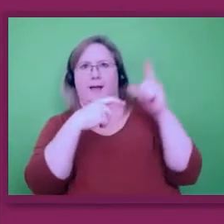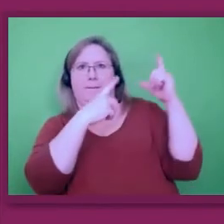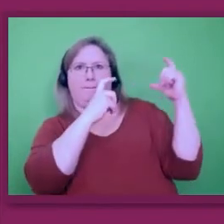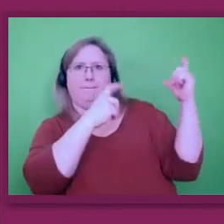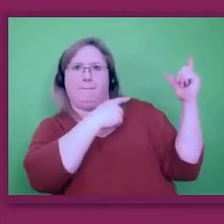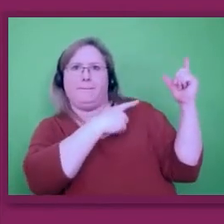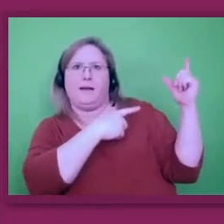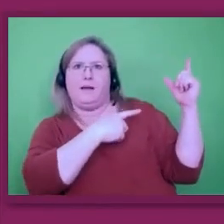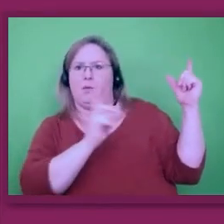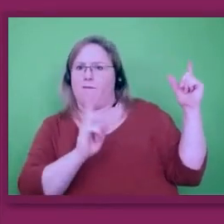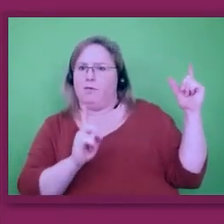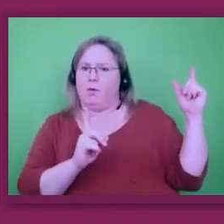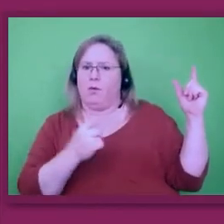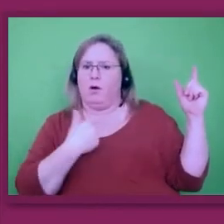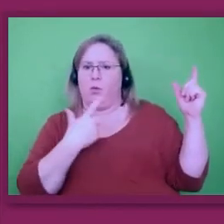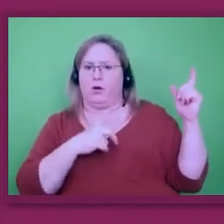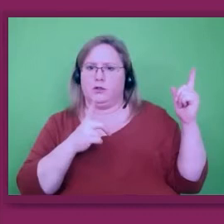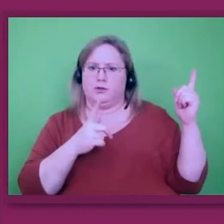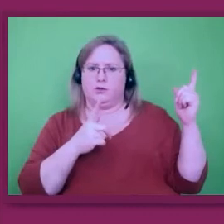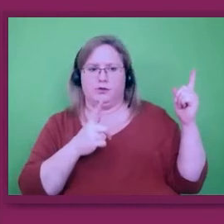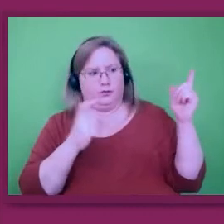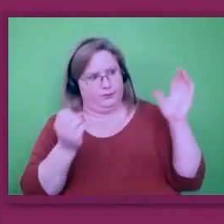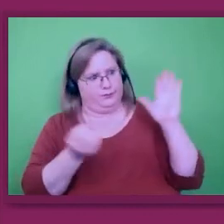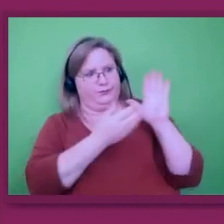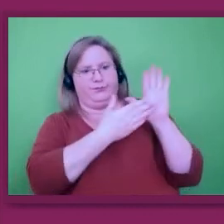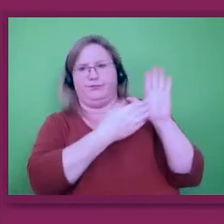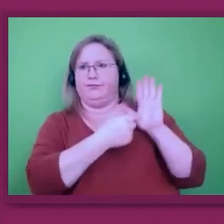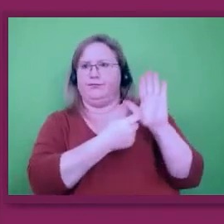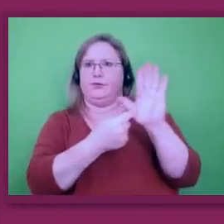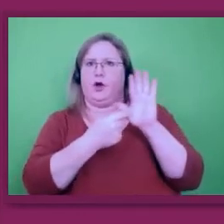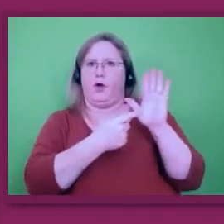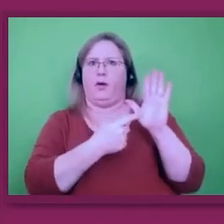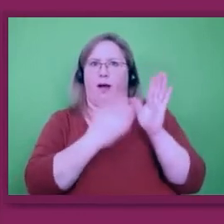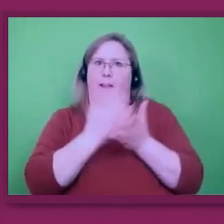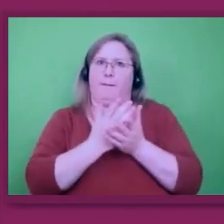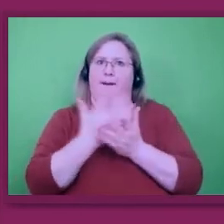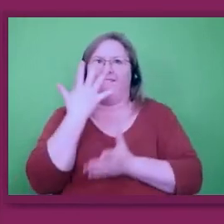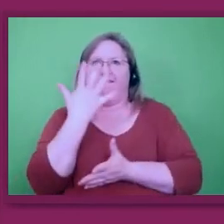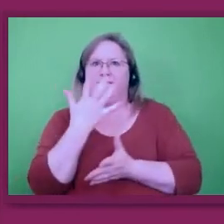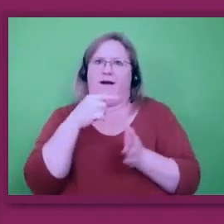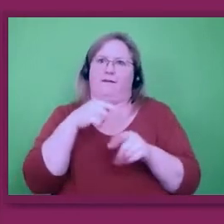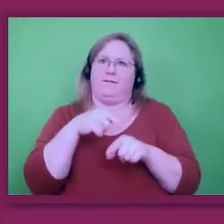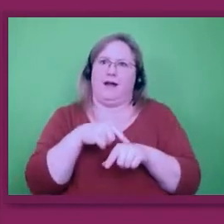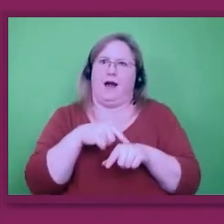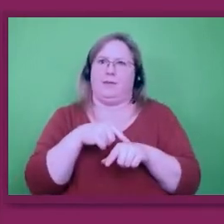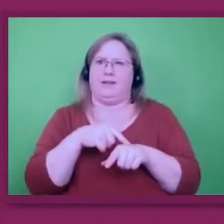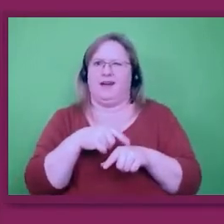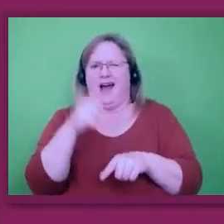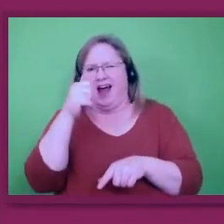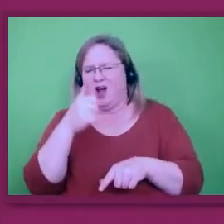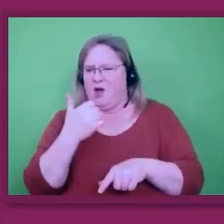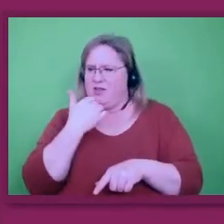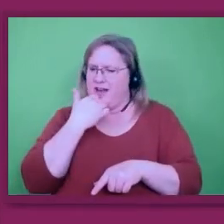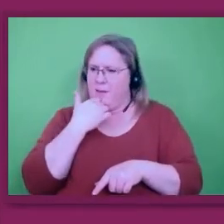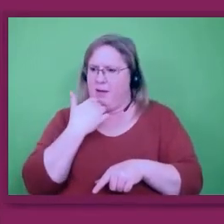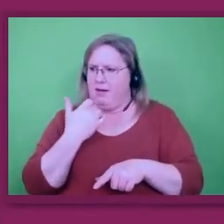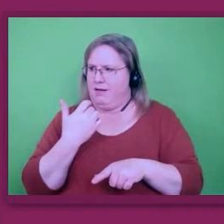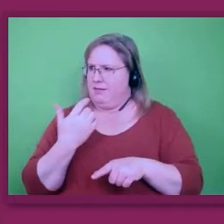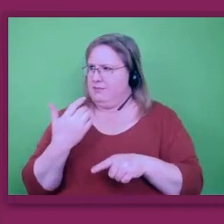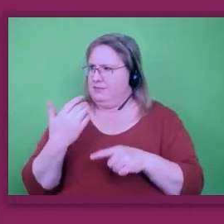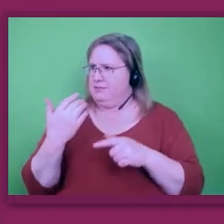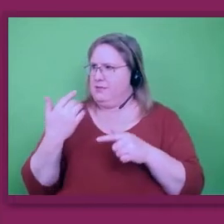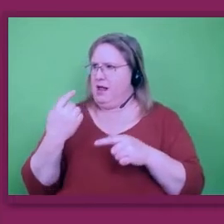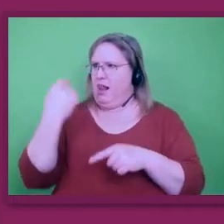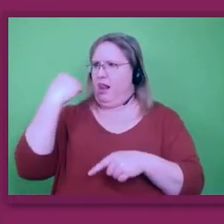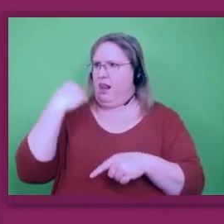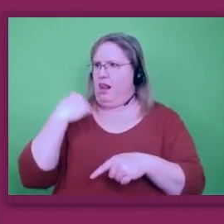that we are indeed 5 times. I continue to say 5 times. I know the number did go down in the last